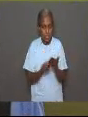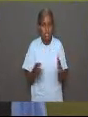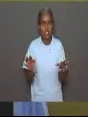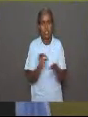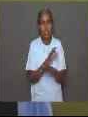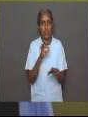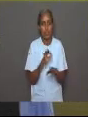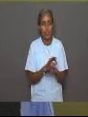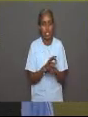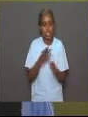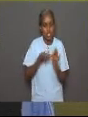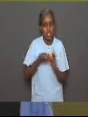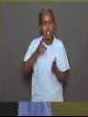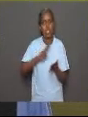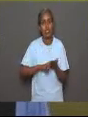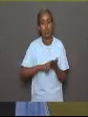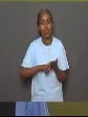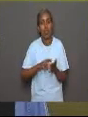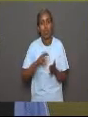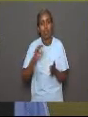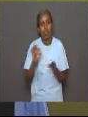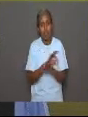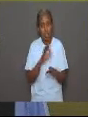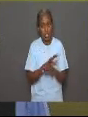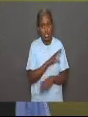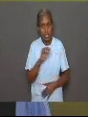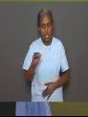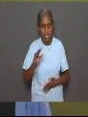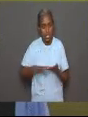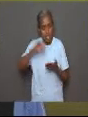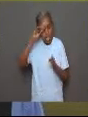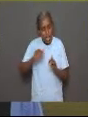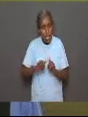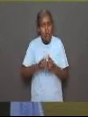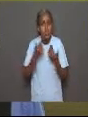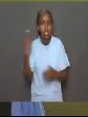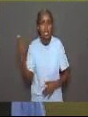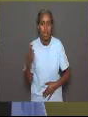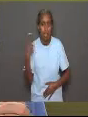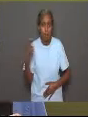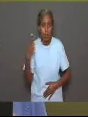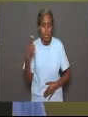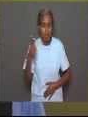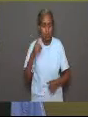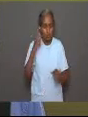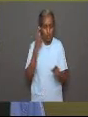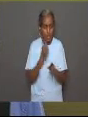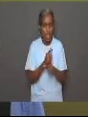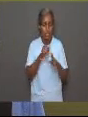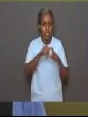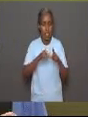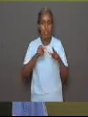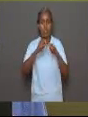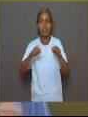that each of these functions is a reciprocal function and have learned how they are applied